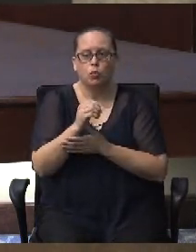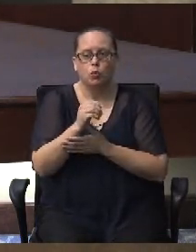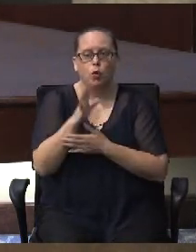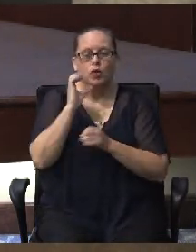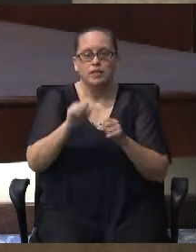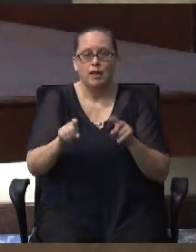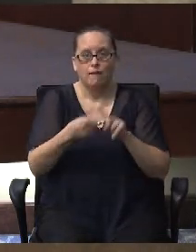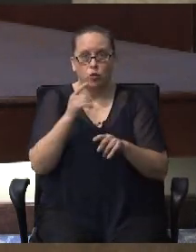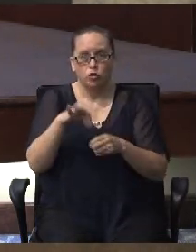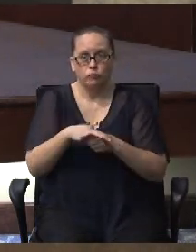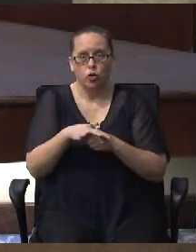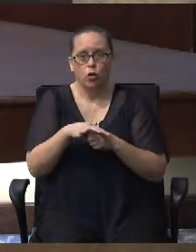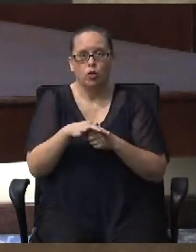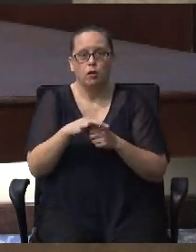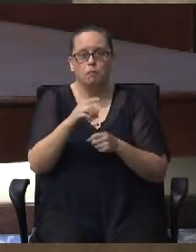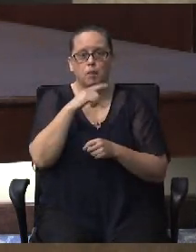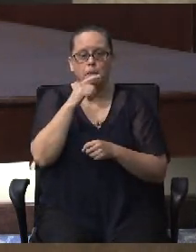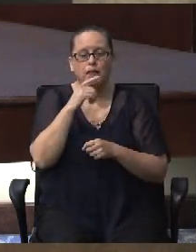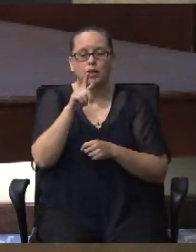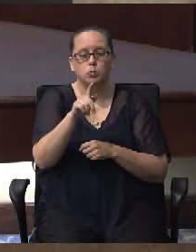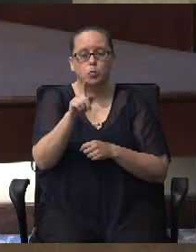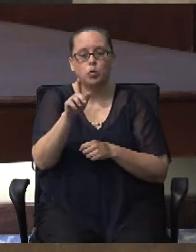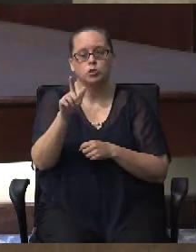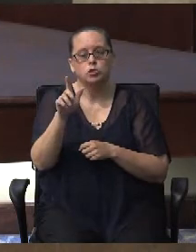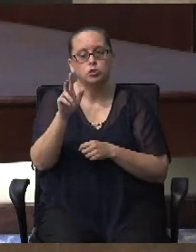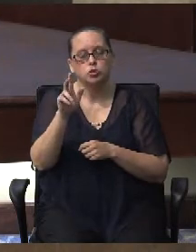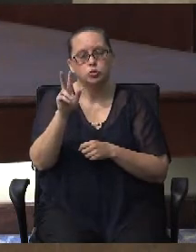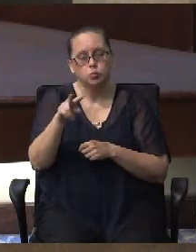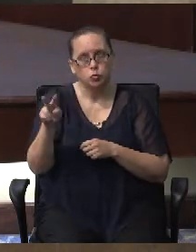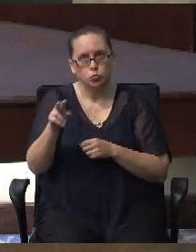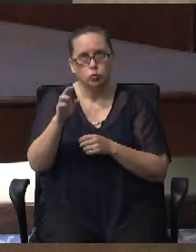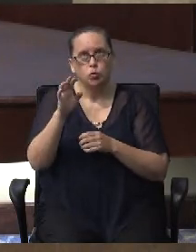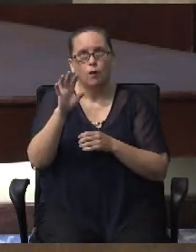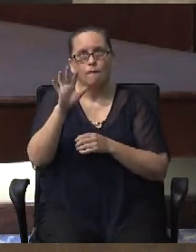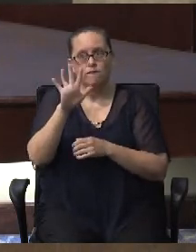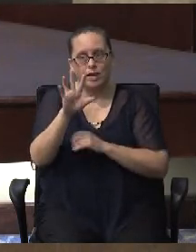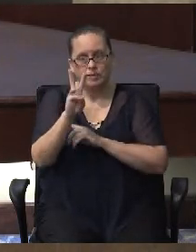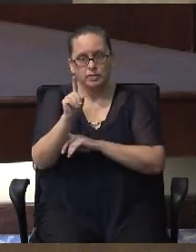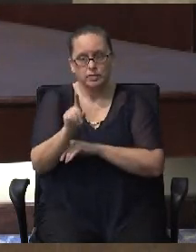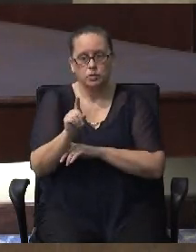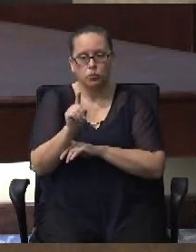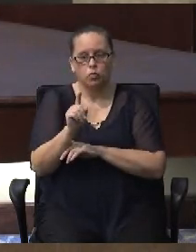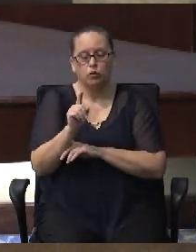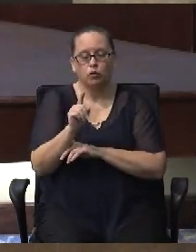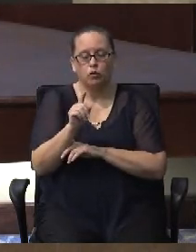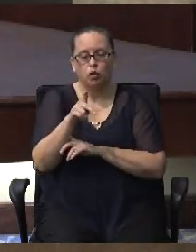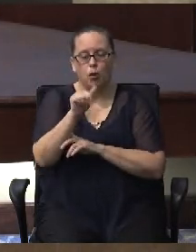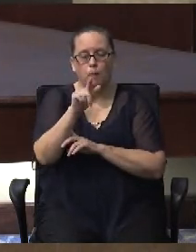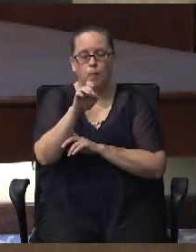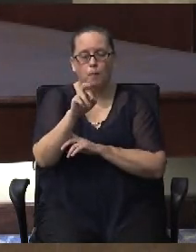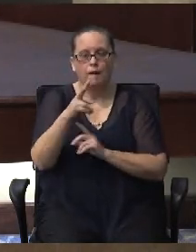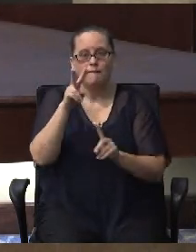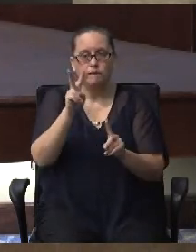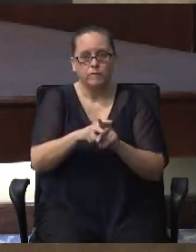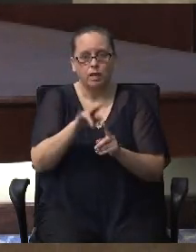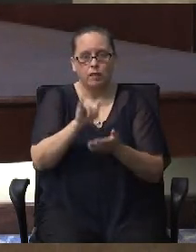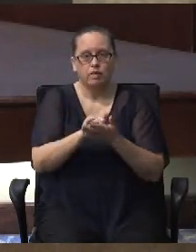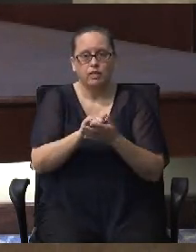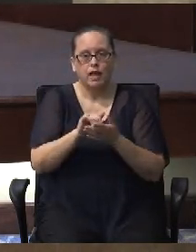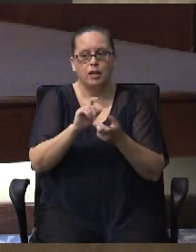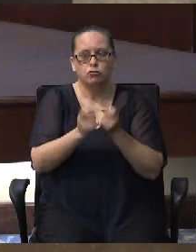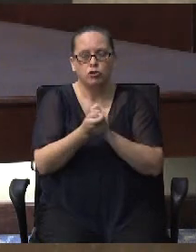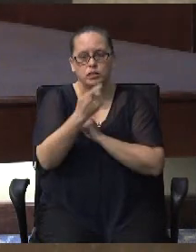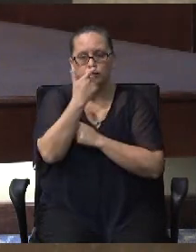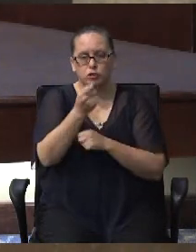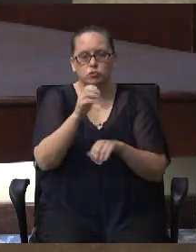take the first vote, which is public hearing 2021-561. Council members Boderu and Palmer have filed affidavits of substantial